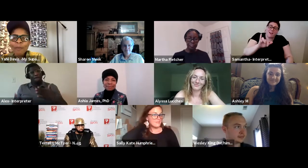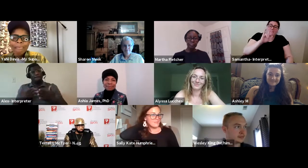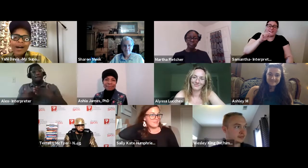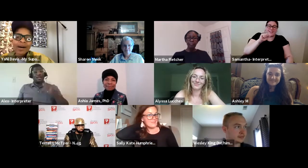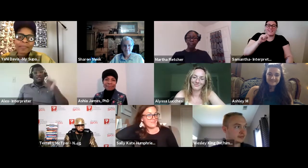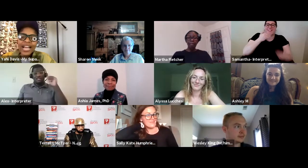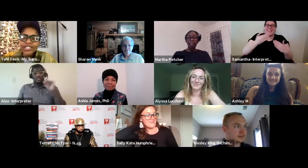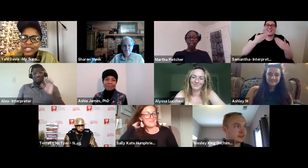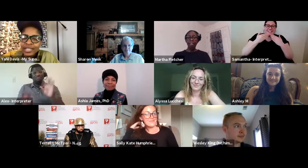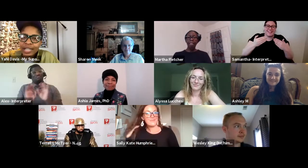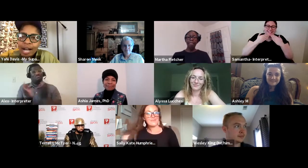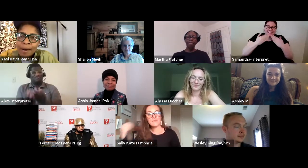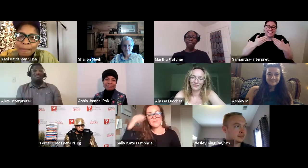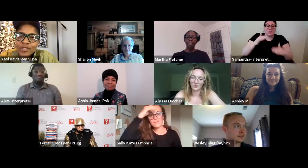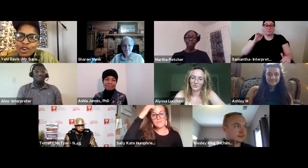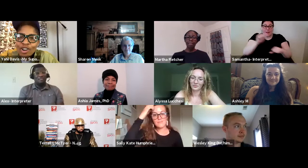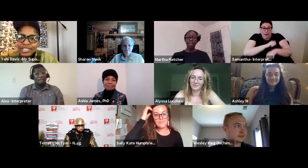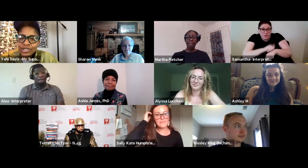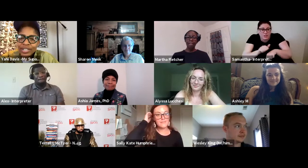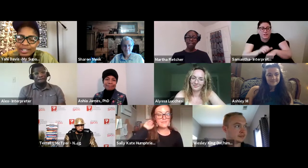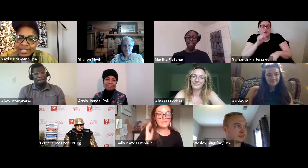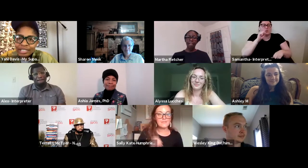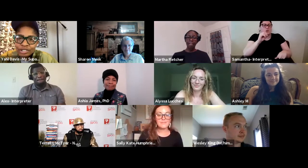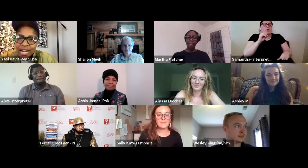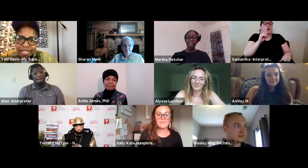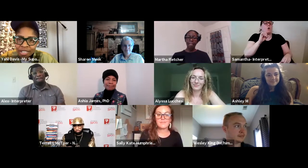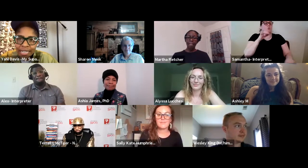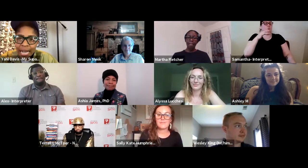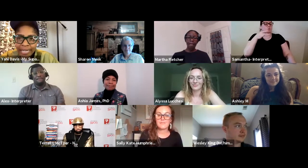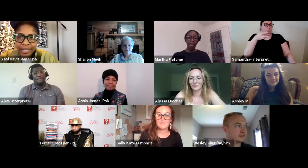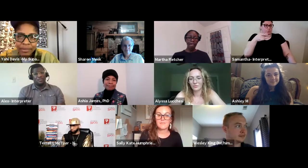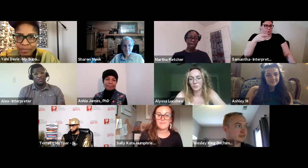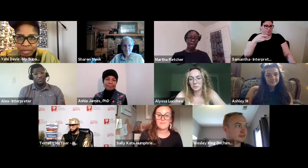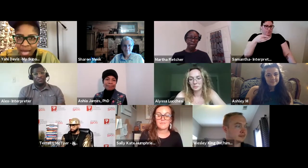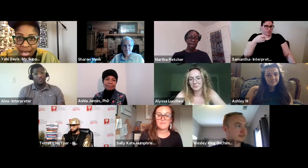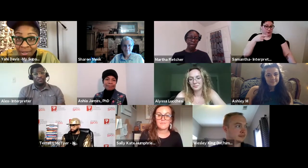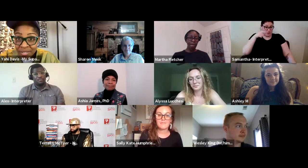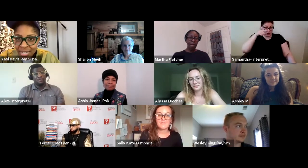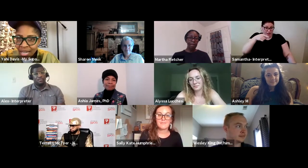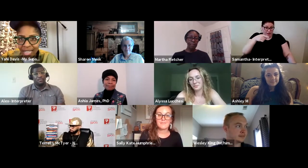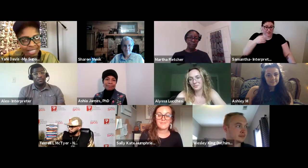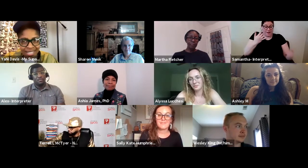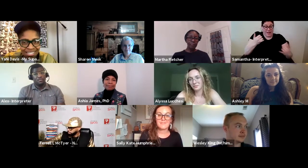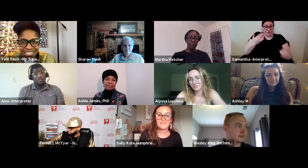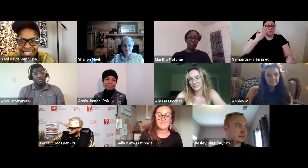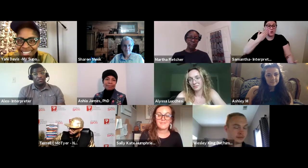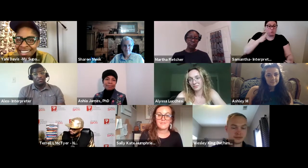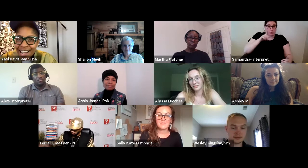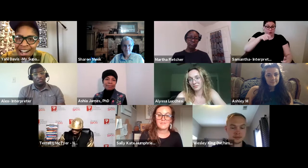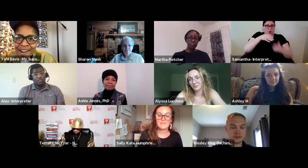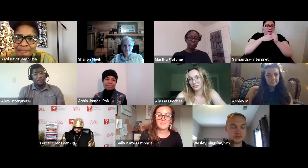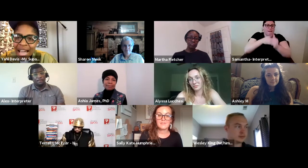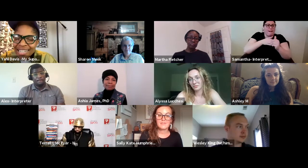you. Ashley, so as you hear that you're actually guiding people's lives in this